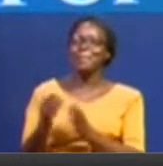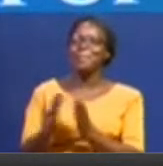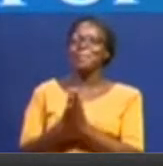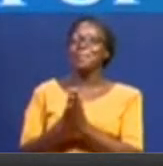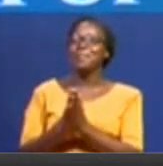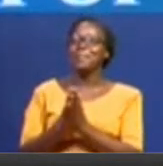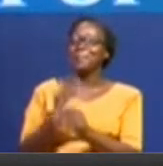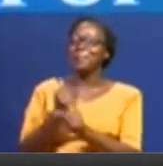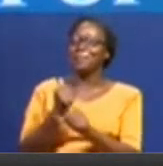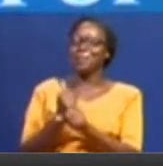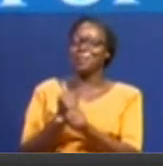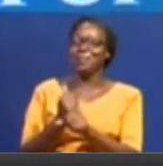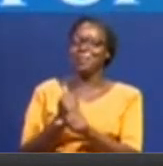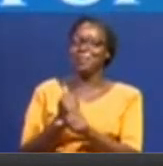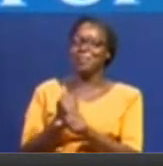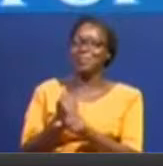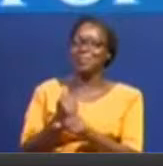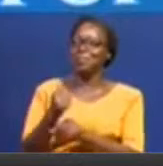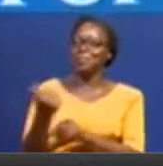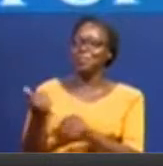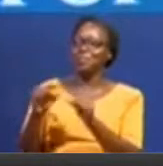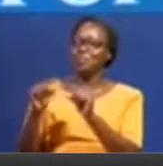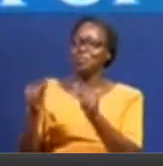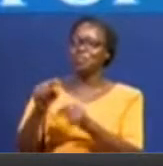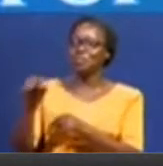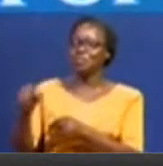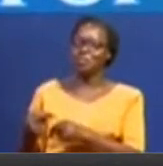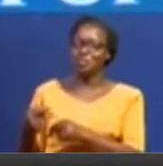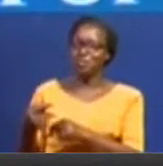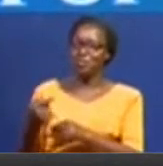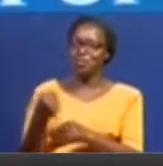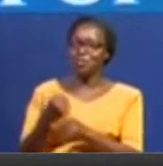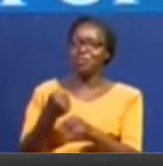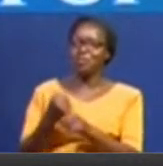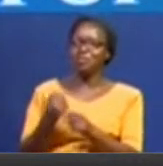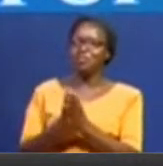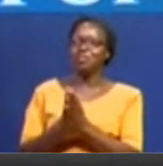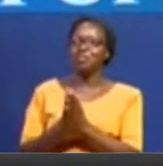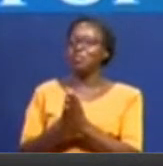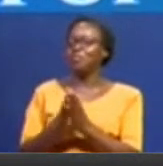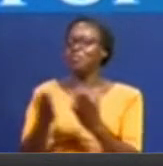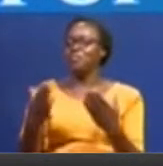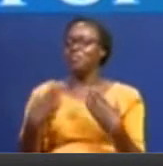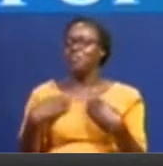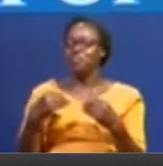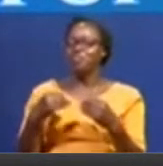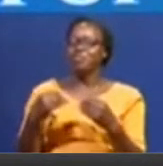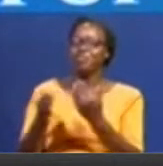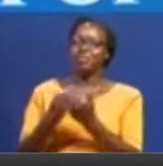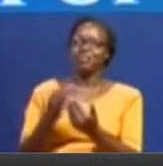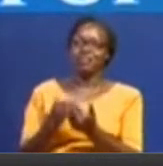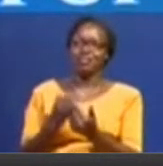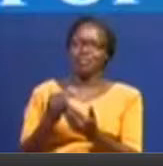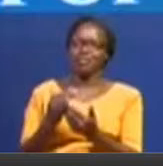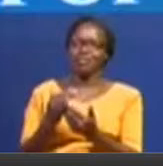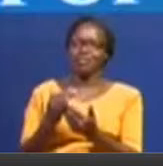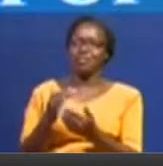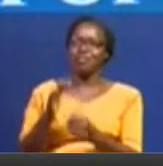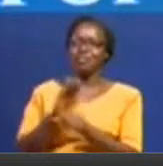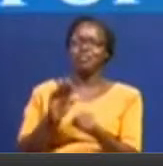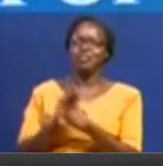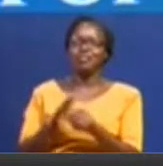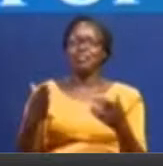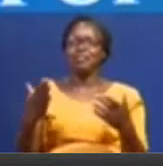dealing with another group of 1,000 who are dealing with primary health care. So it was quite a number of